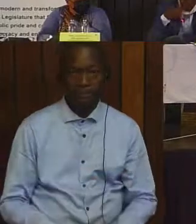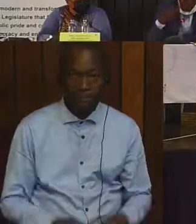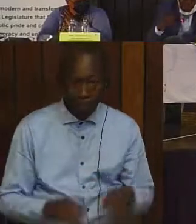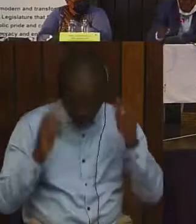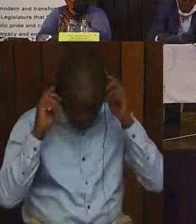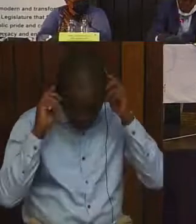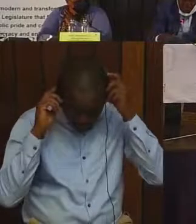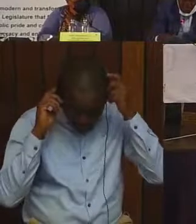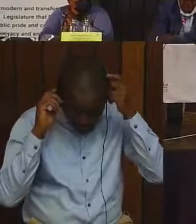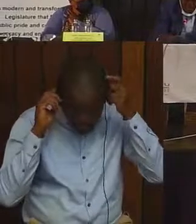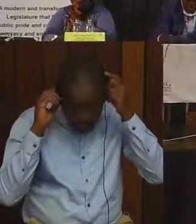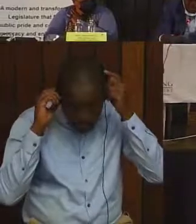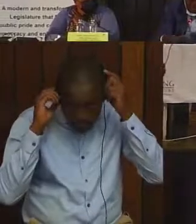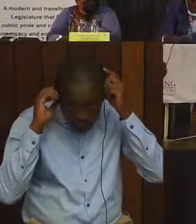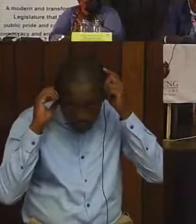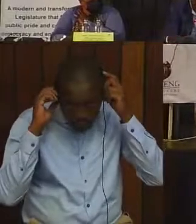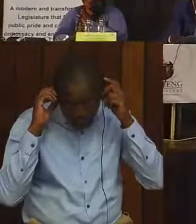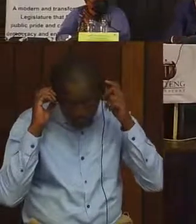No, thanks, Chair.